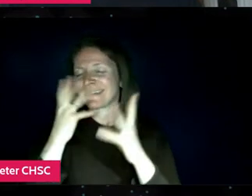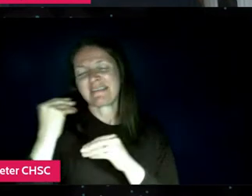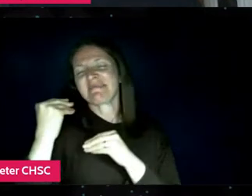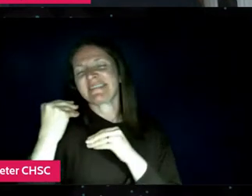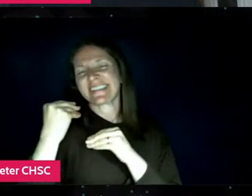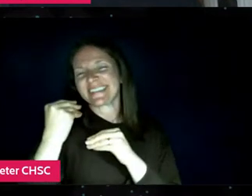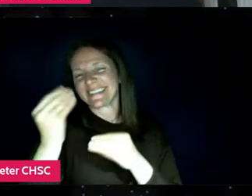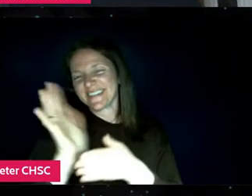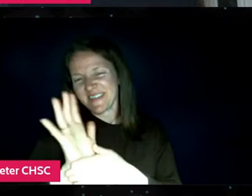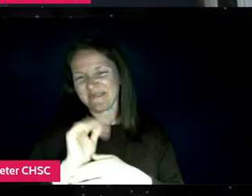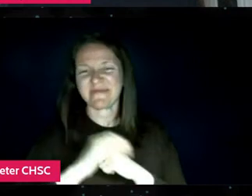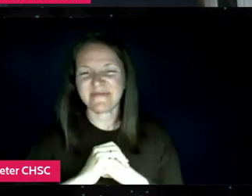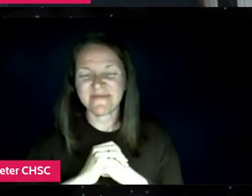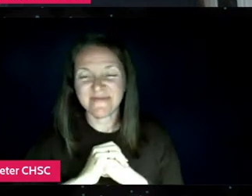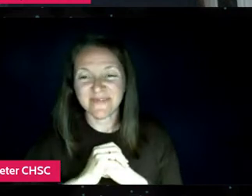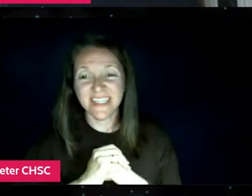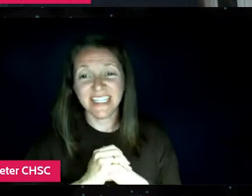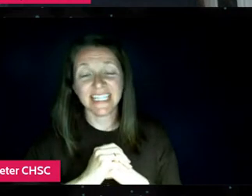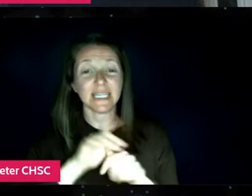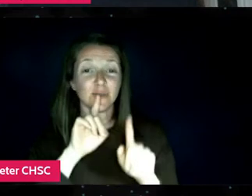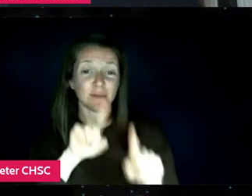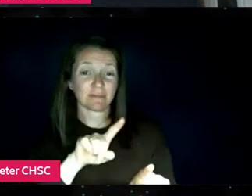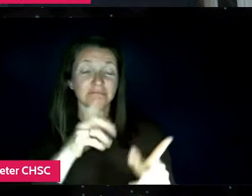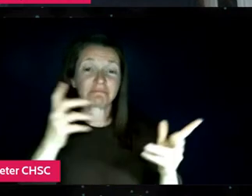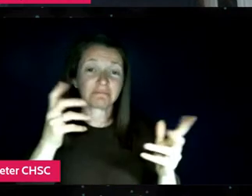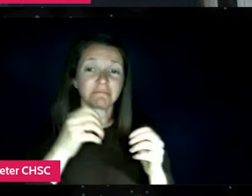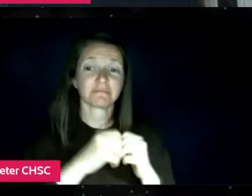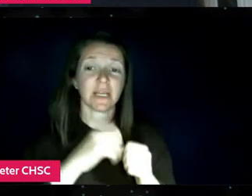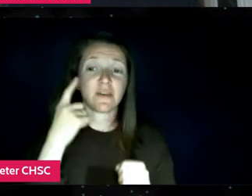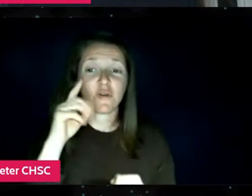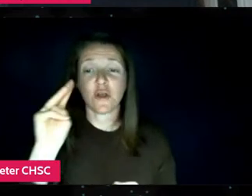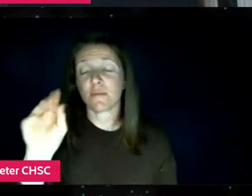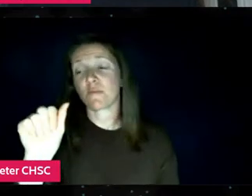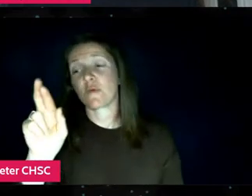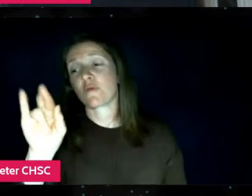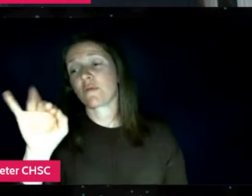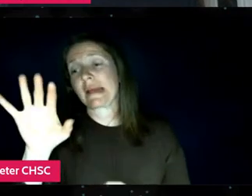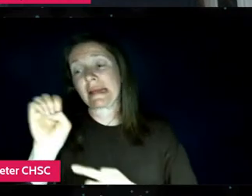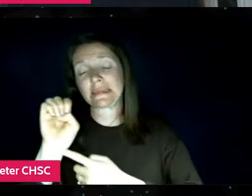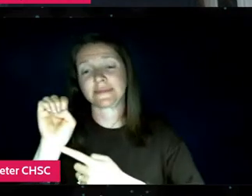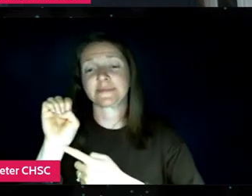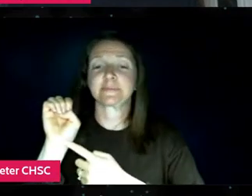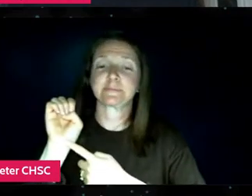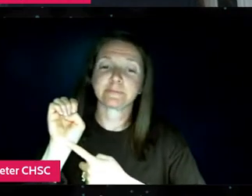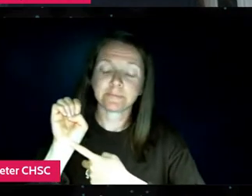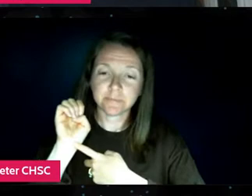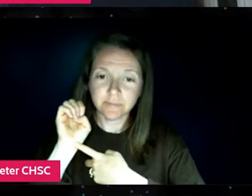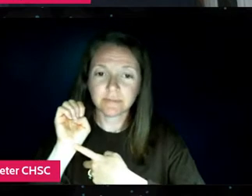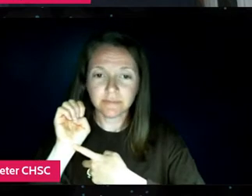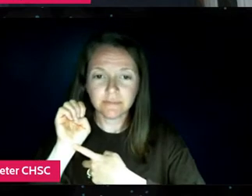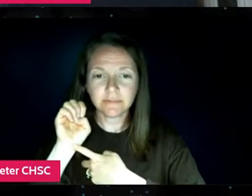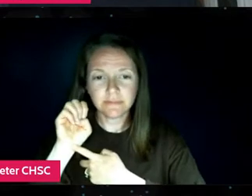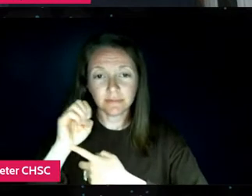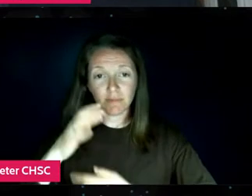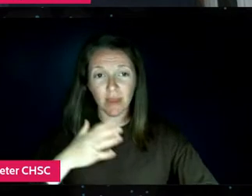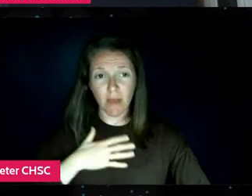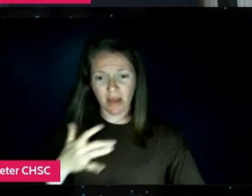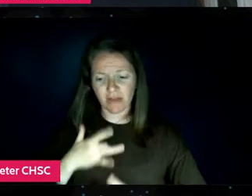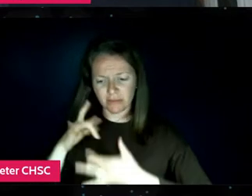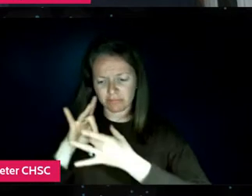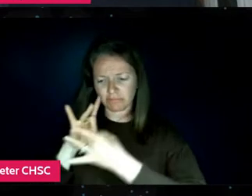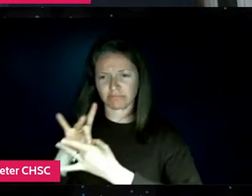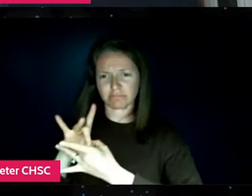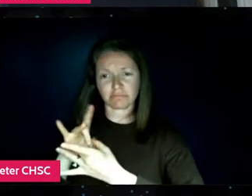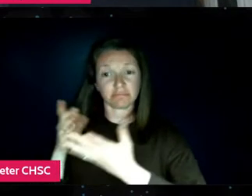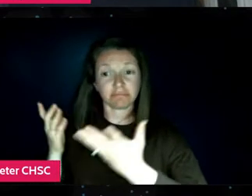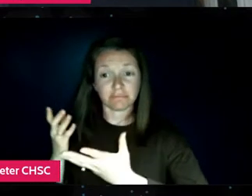film. To your question, as far as Maurice is concerned, the relatable point for me was